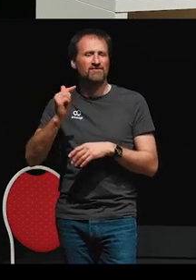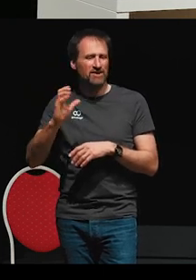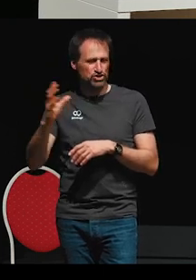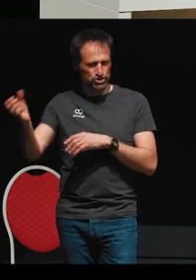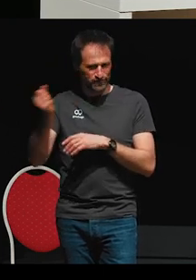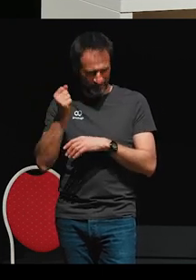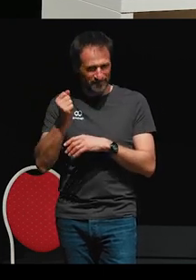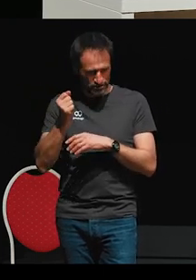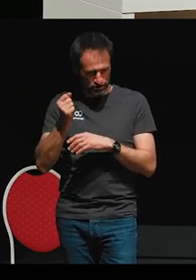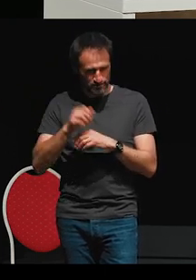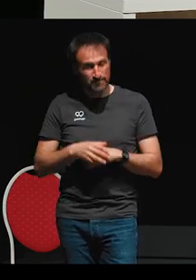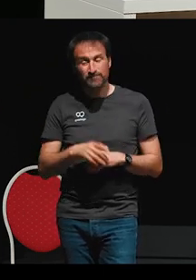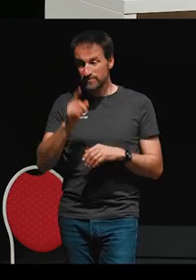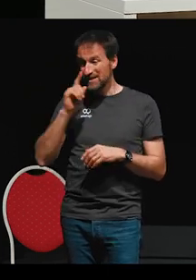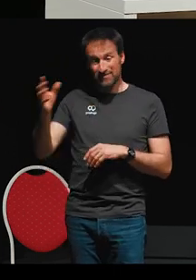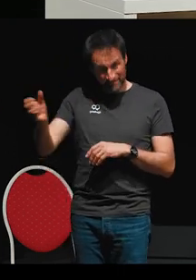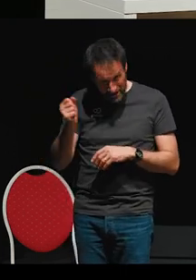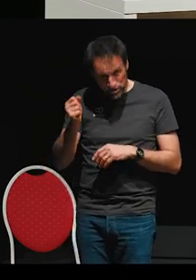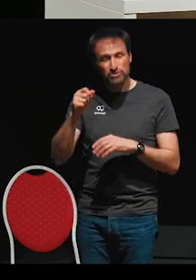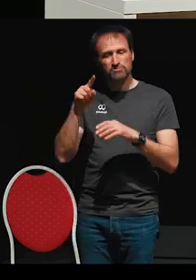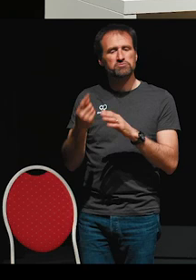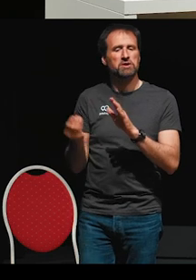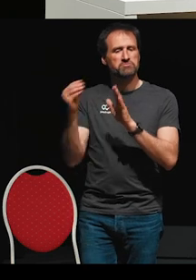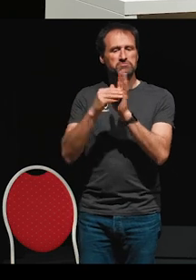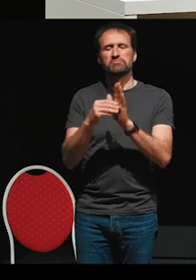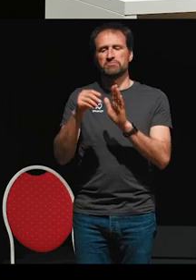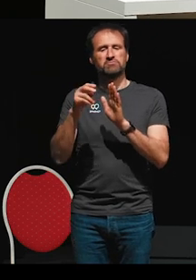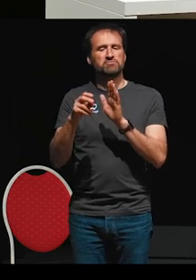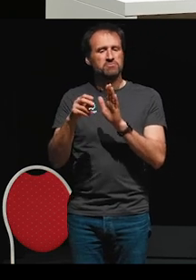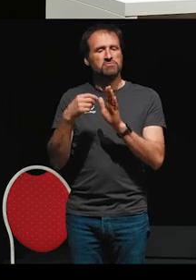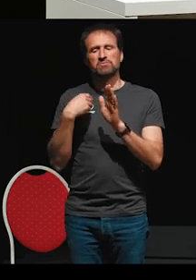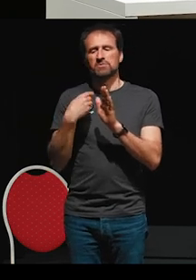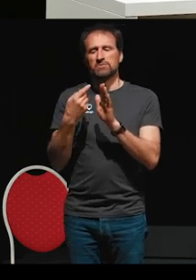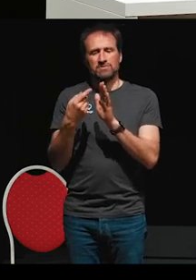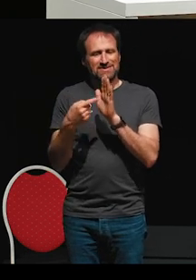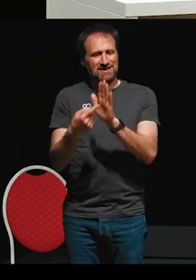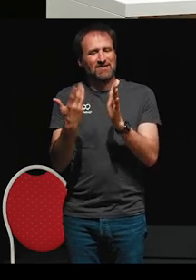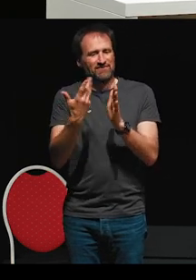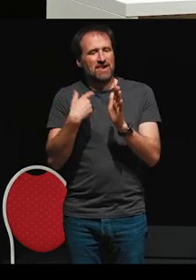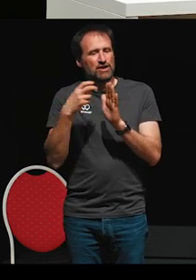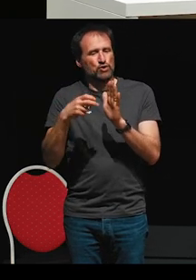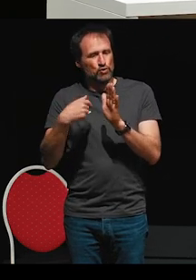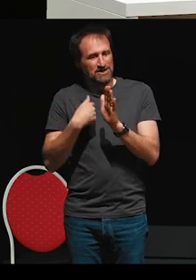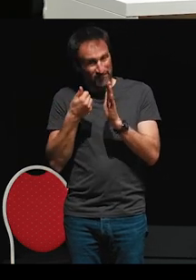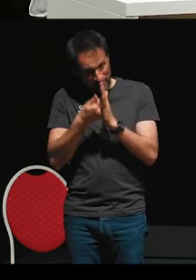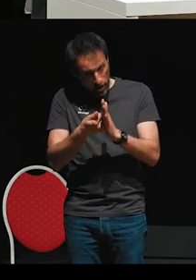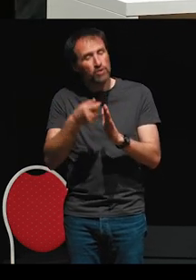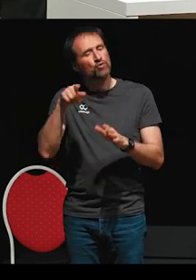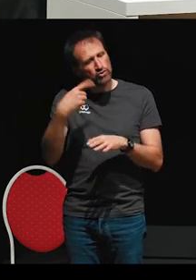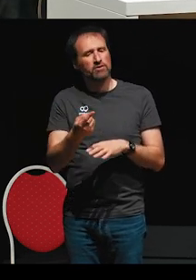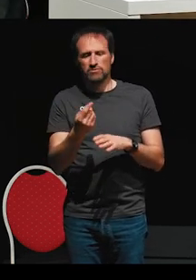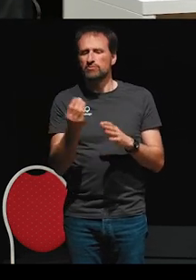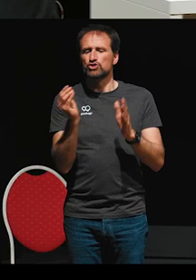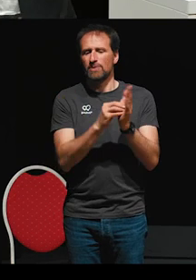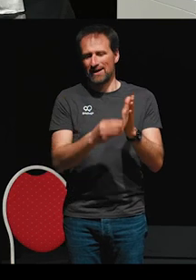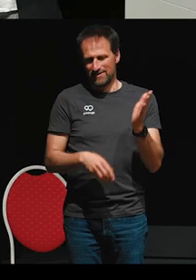user follows and I save it. And what I want to tell you, that newsfeed here is built in a